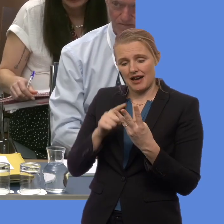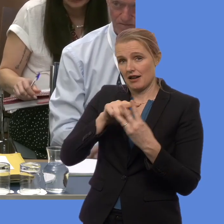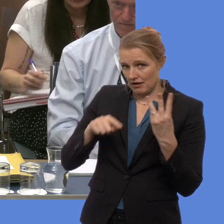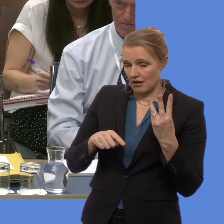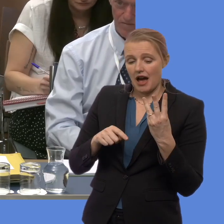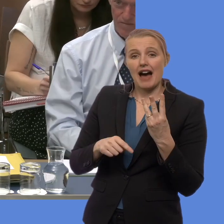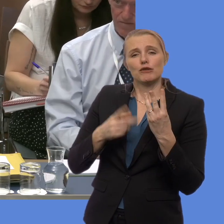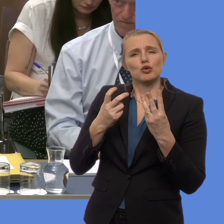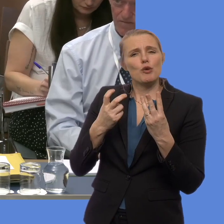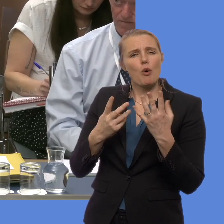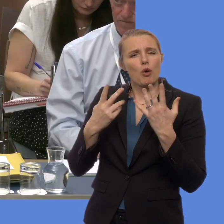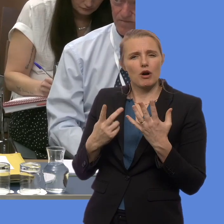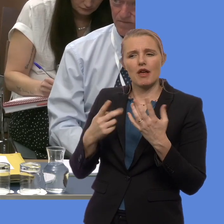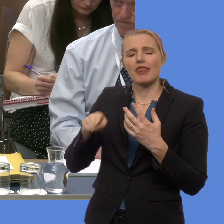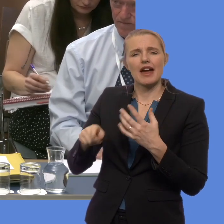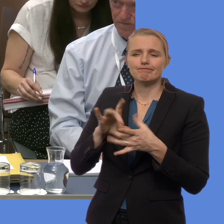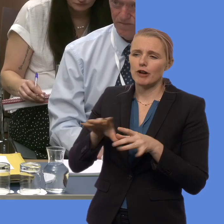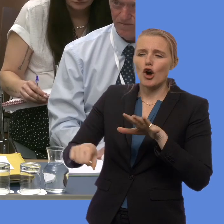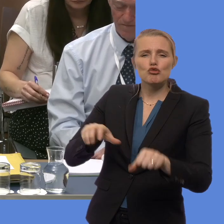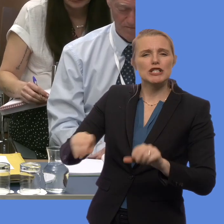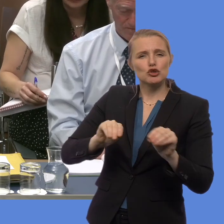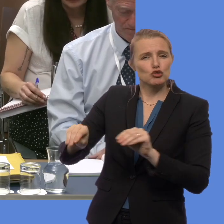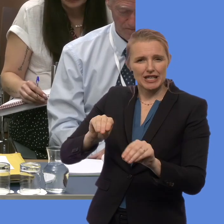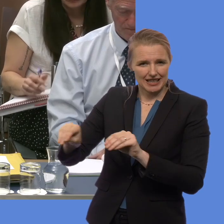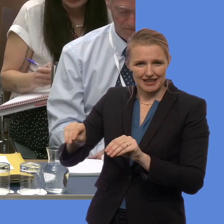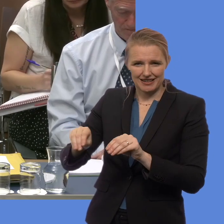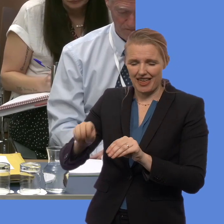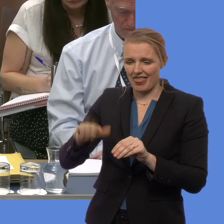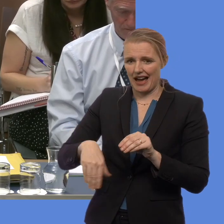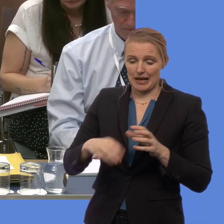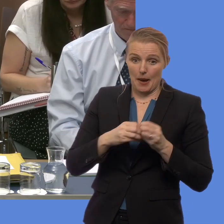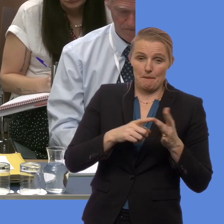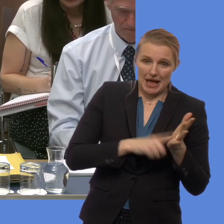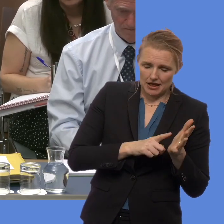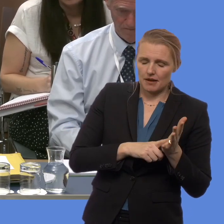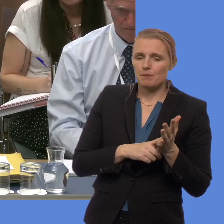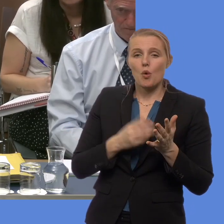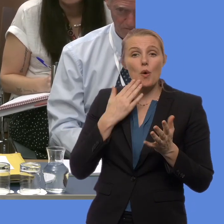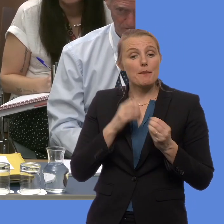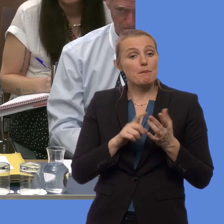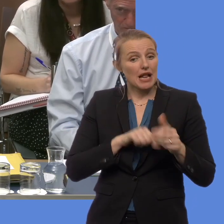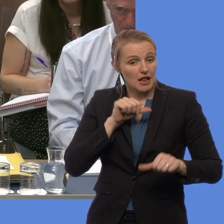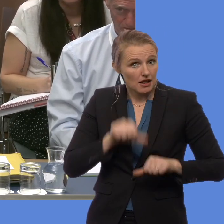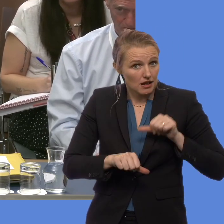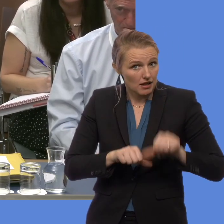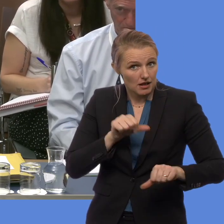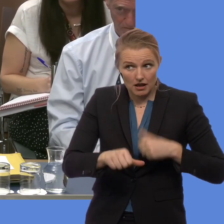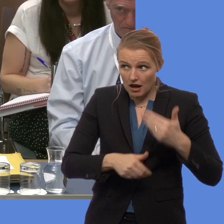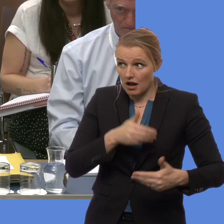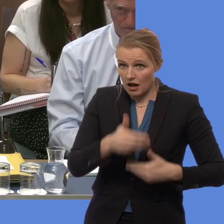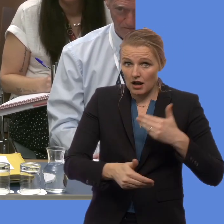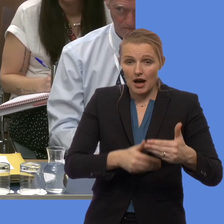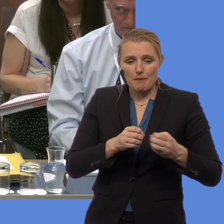the outreach training, that support, rather than being with the bill. As the bill moves through, the bill work will